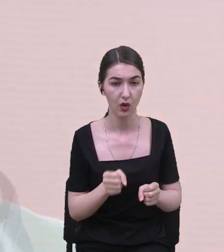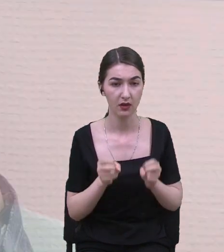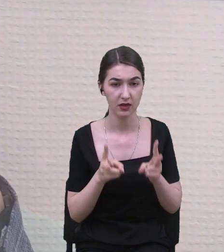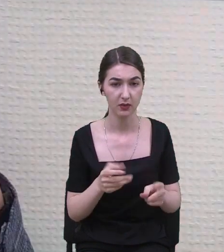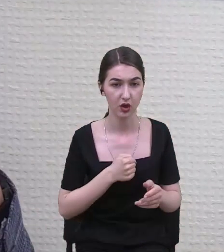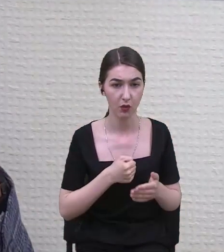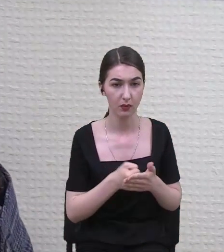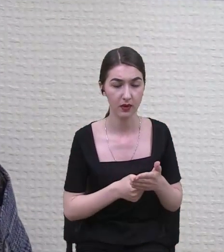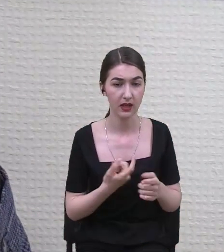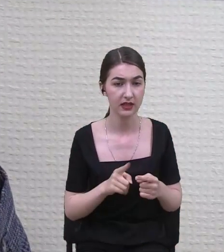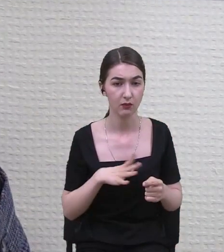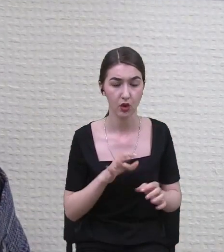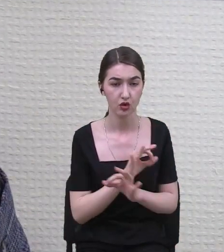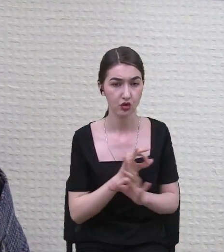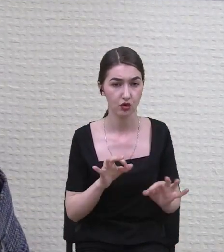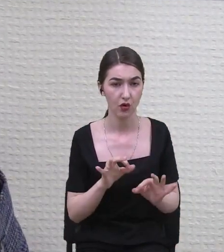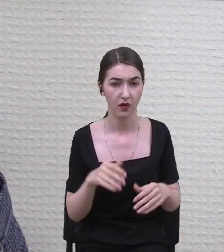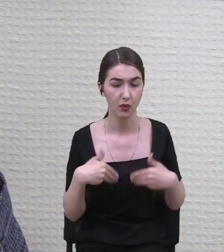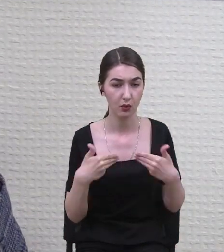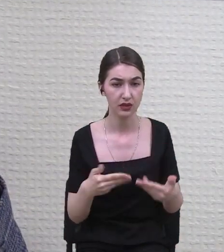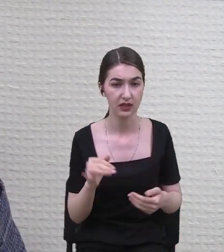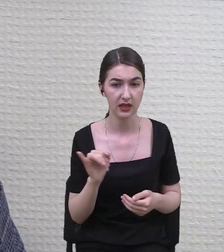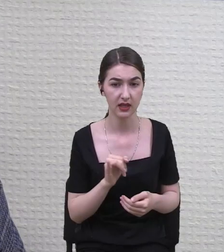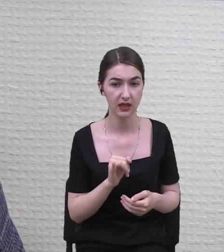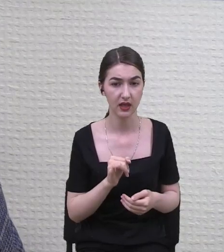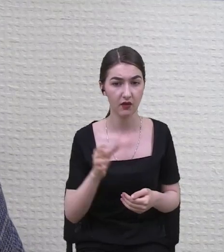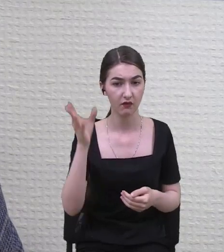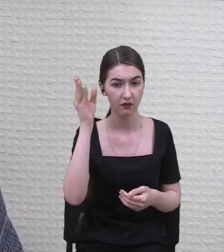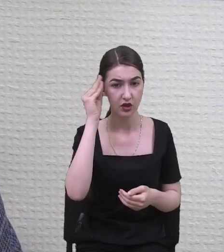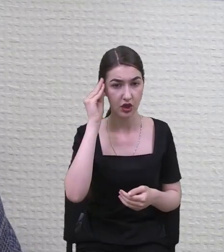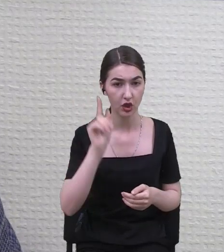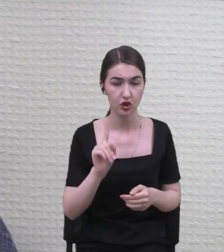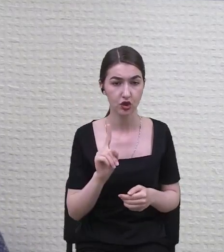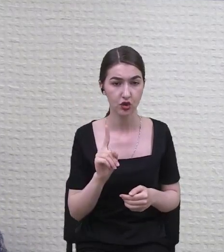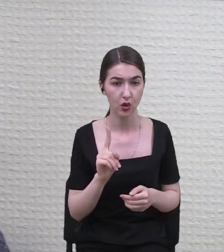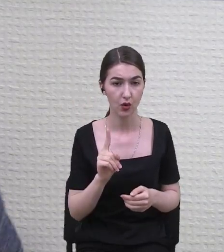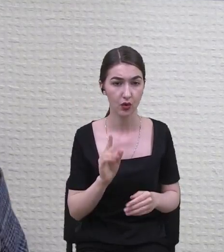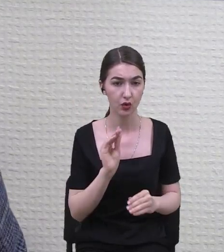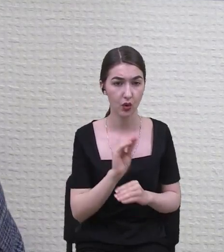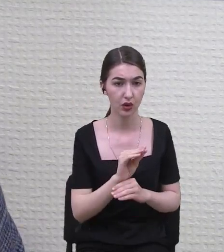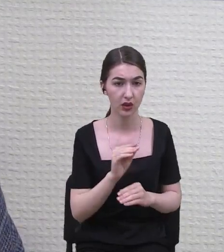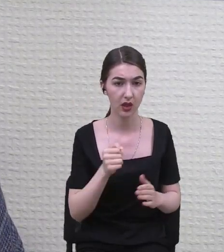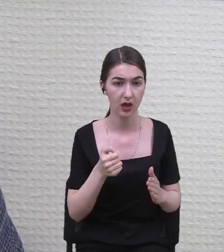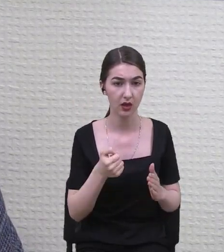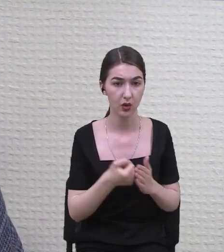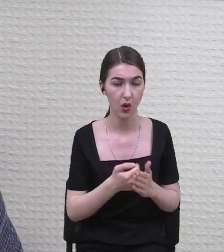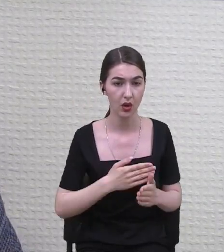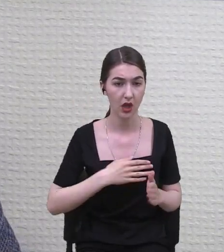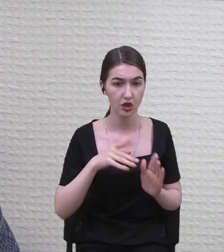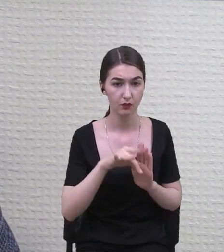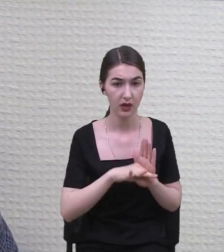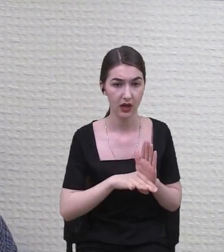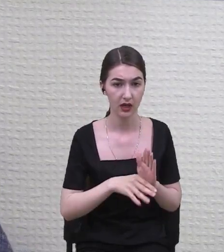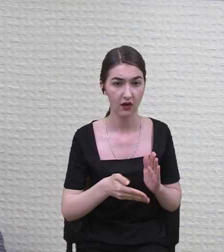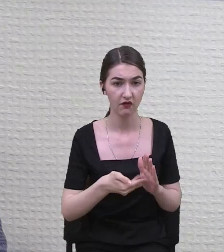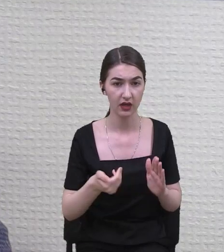much. Consider it included in the list of challenges and things for the group to gather around and discuss and try to